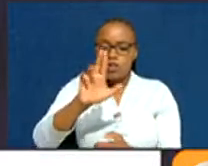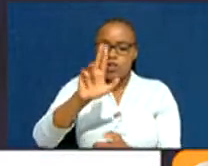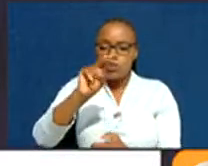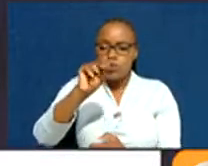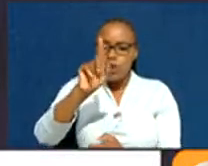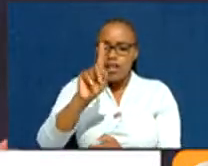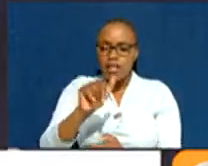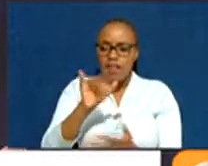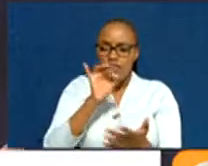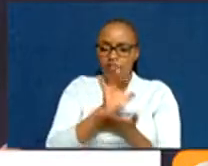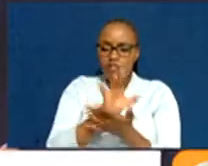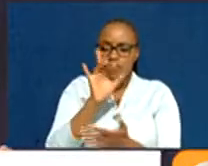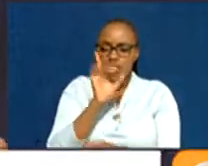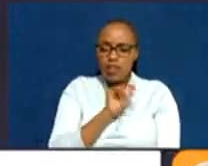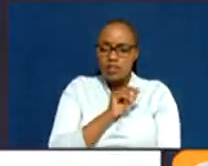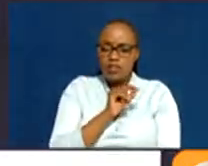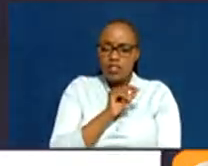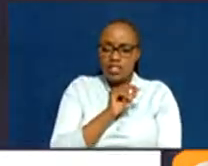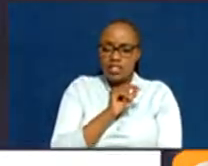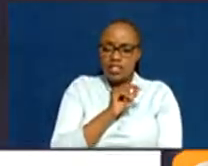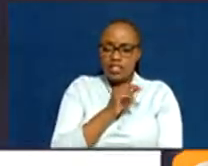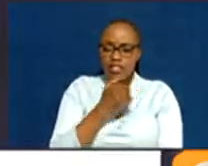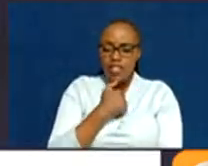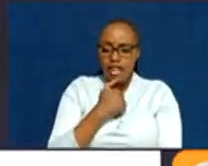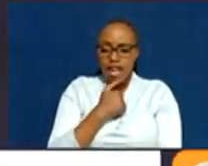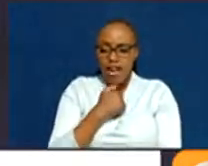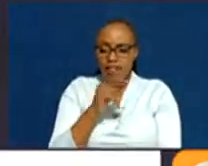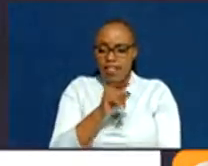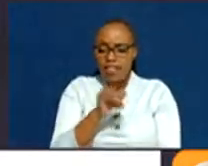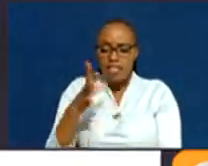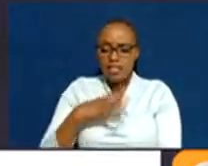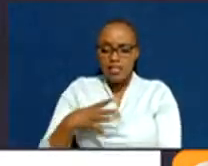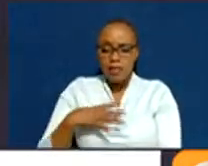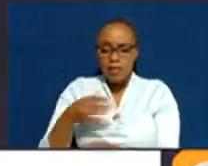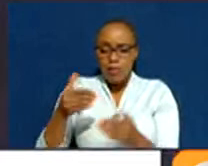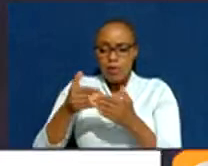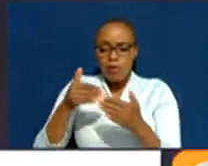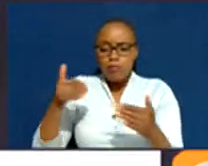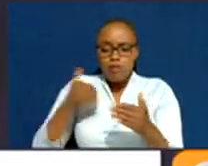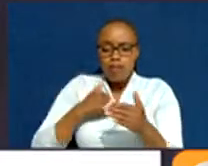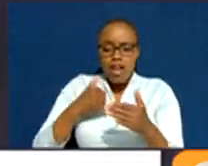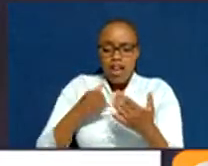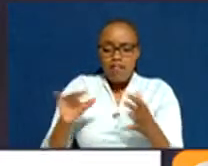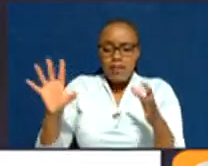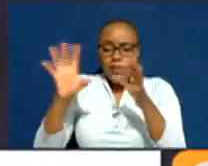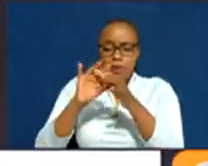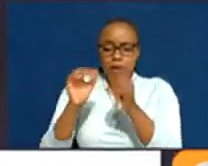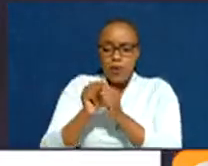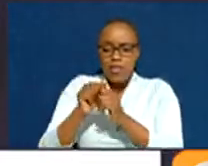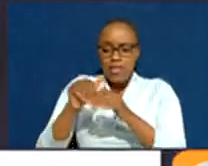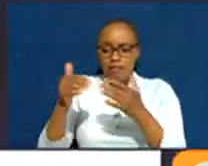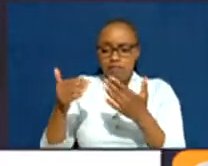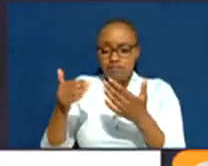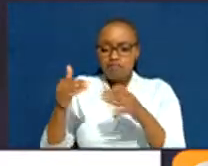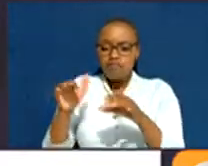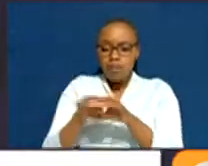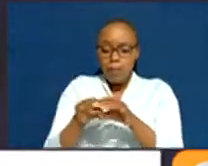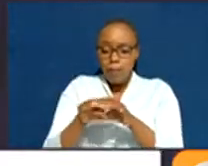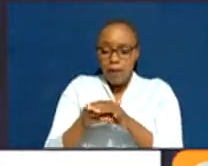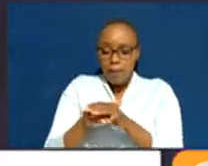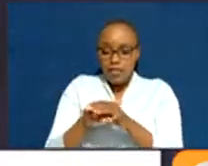Mozambique, and Gabon have joined. Those are non-English speaking, so to speak. But also the